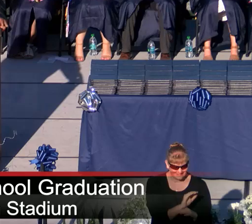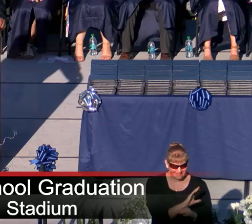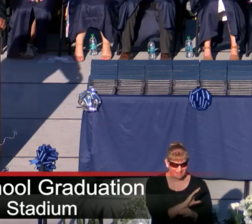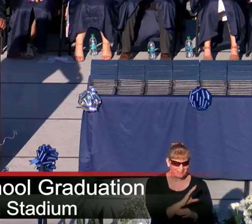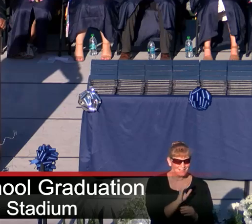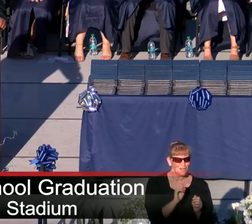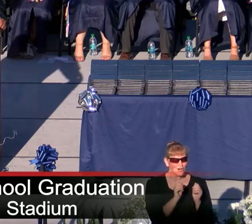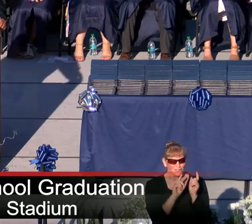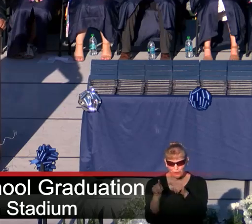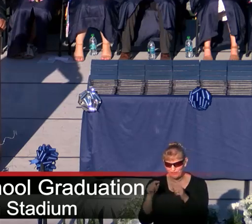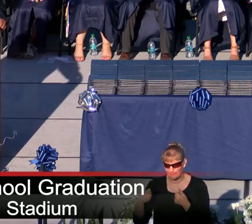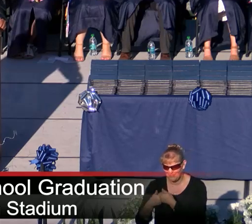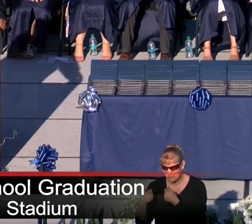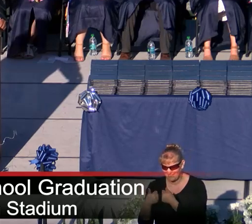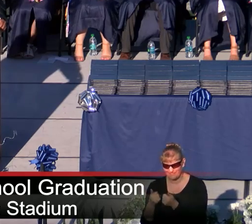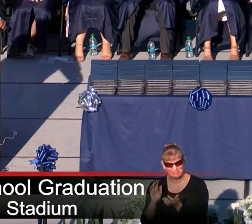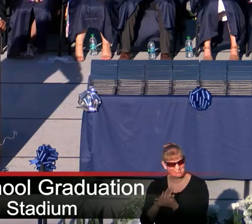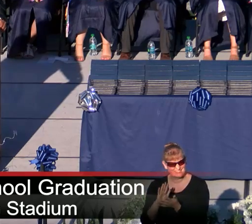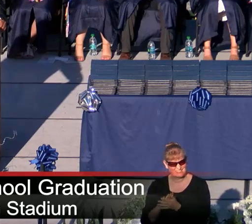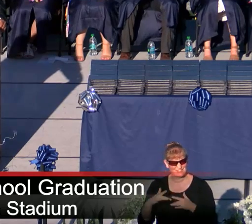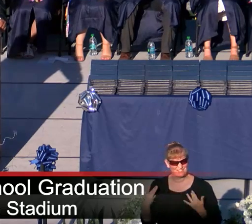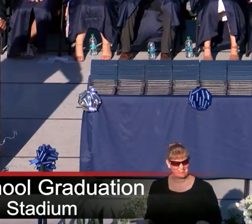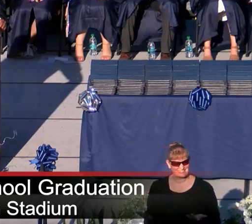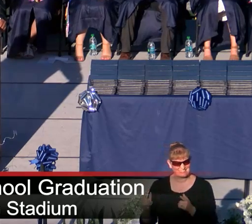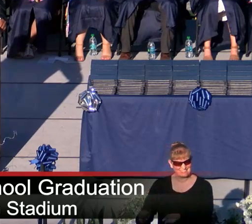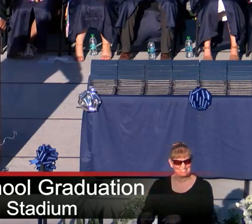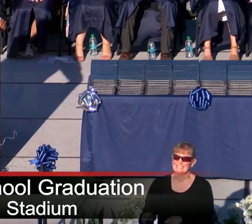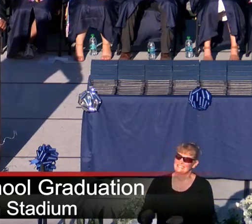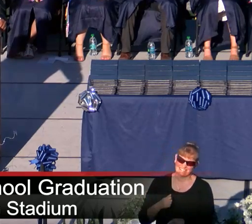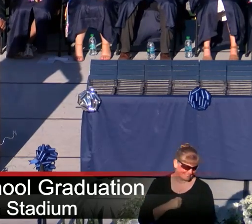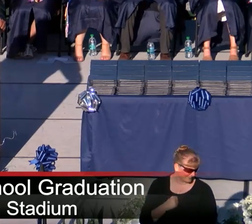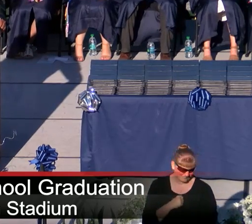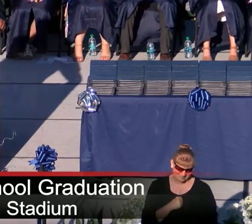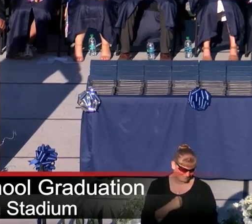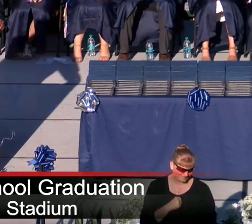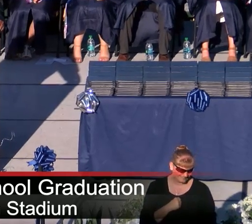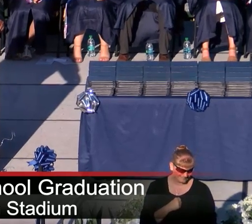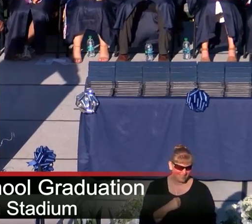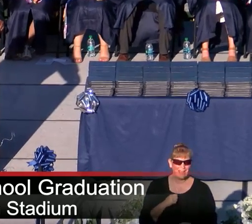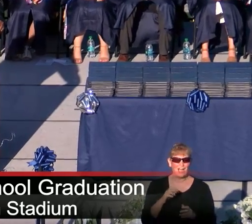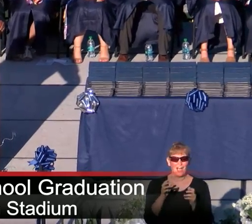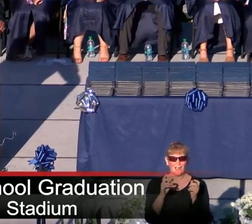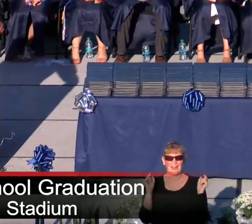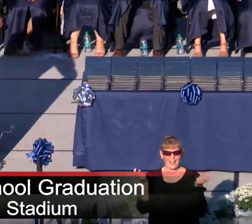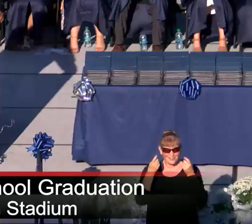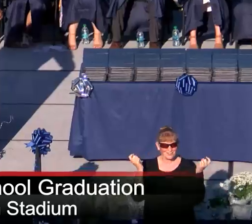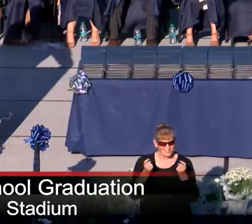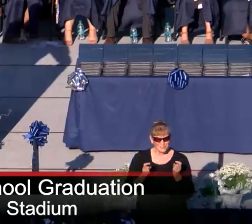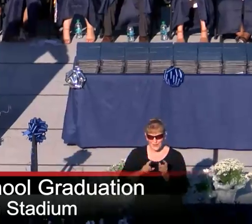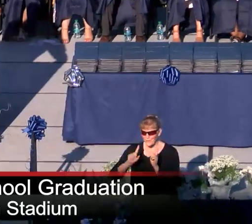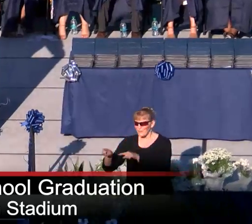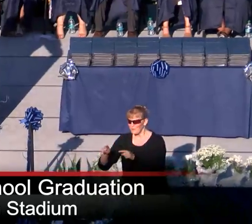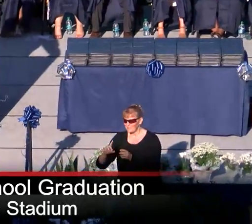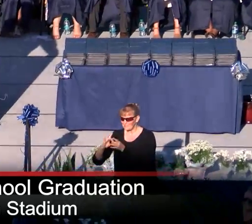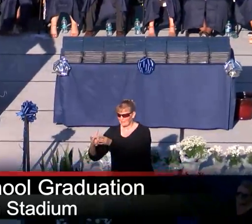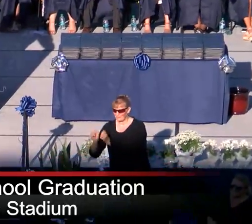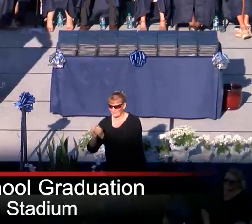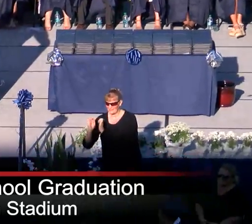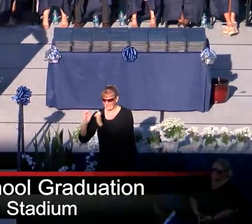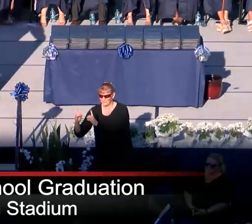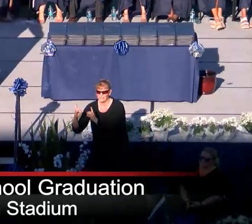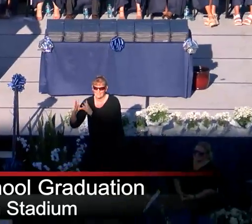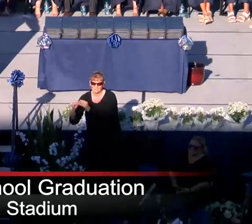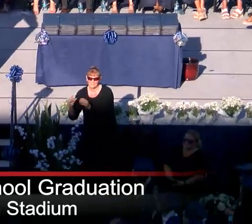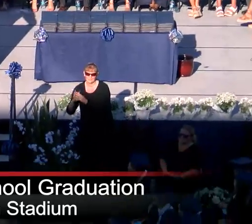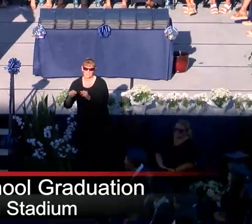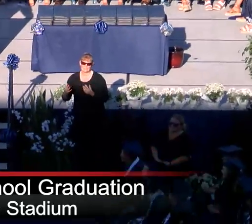most of our date nights are to games and other school events, I'm sorry. Or when our anniversary getaways seem to be attached to educational